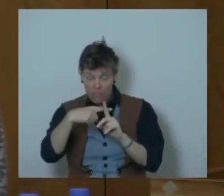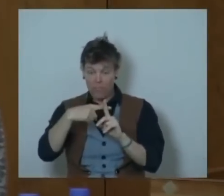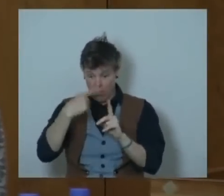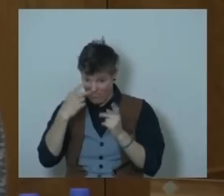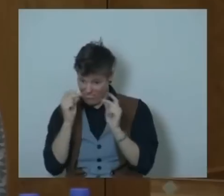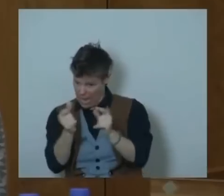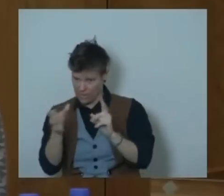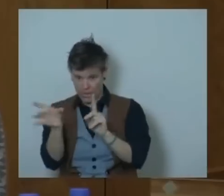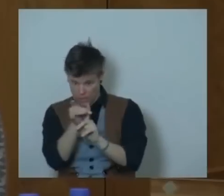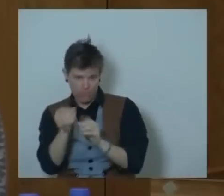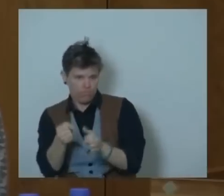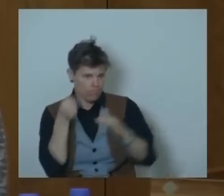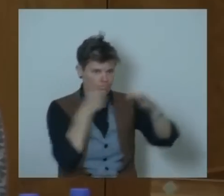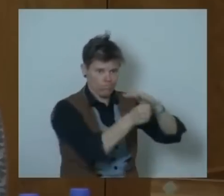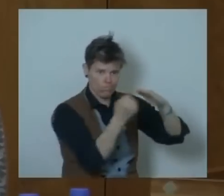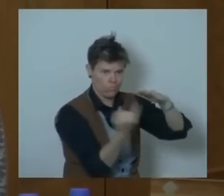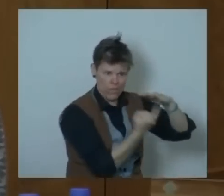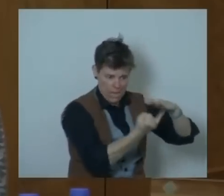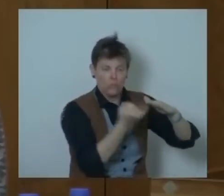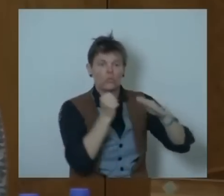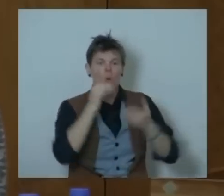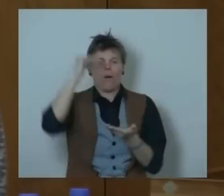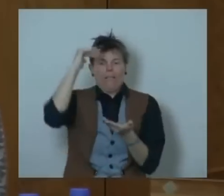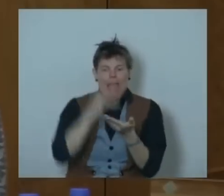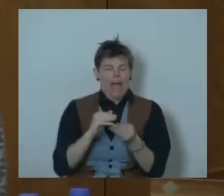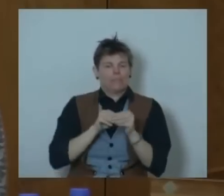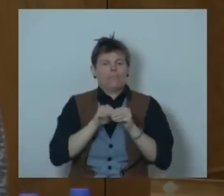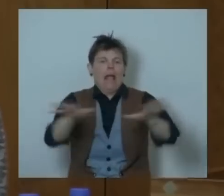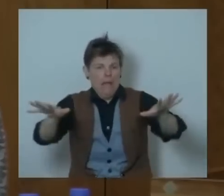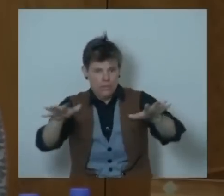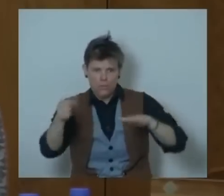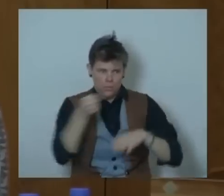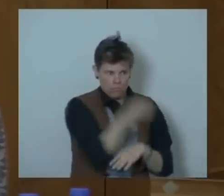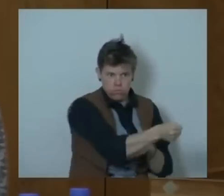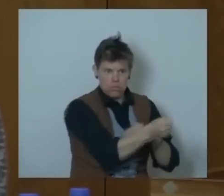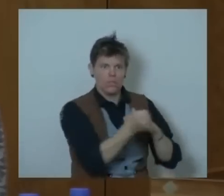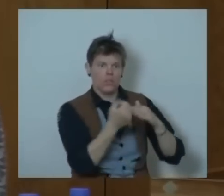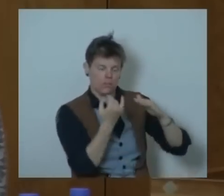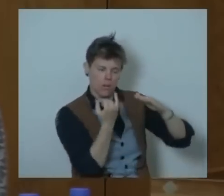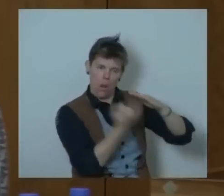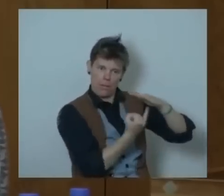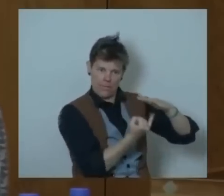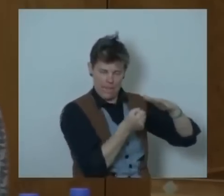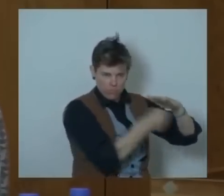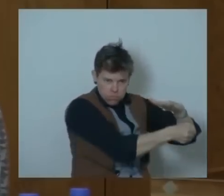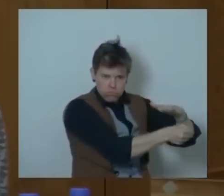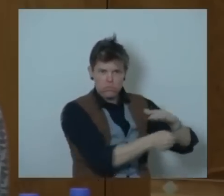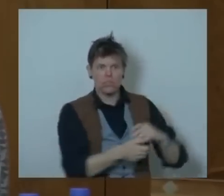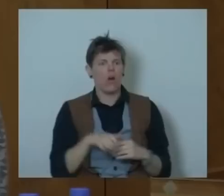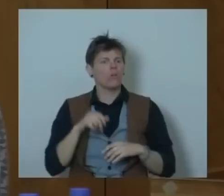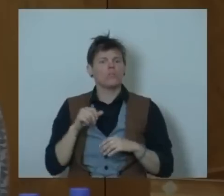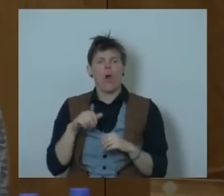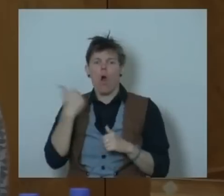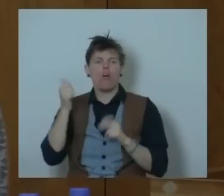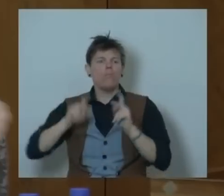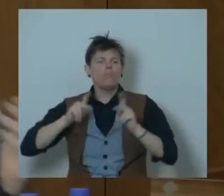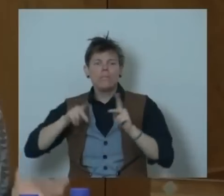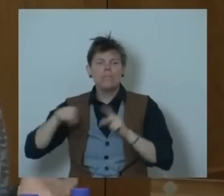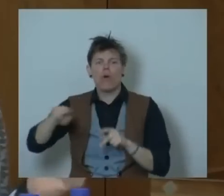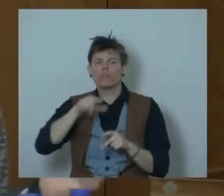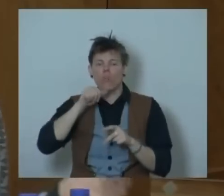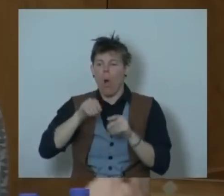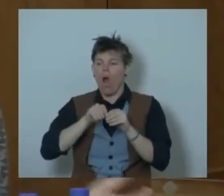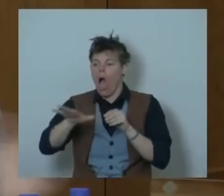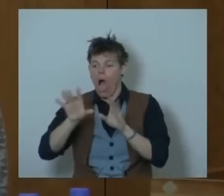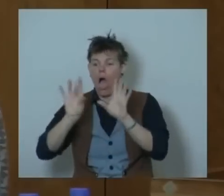person doesn't go on to infect 2 or 10 people. They're isolated. And that 2 to 10 people don't go on each to infect another 2 to